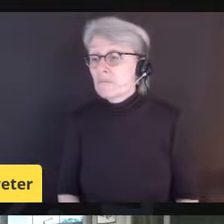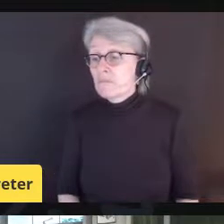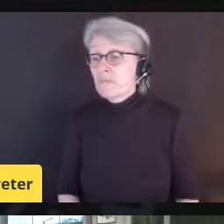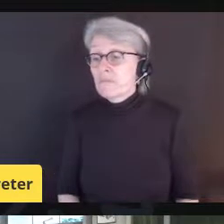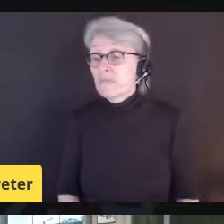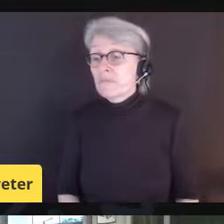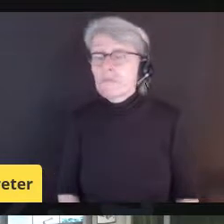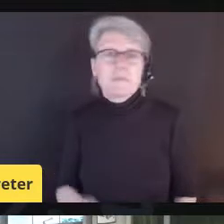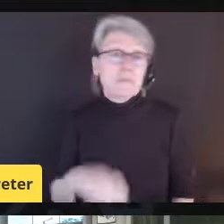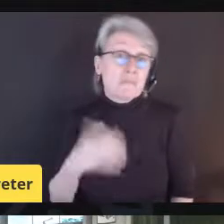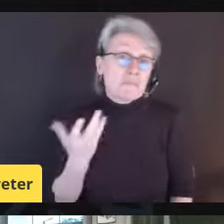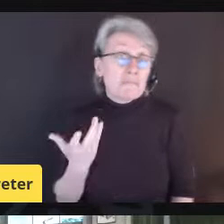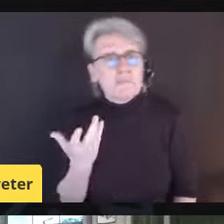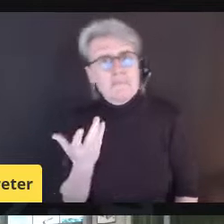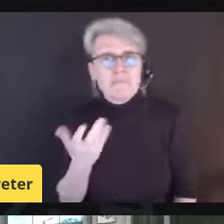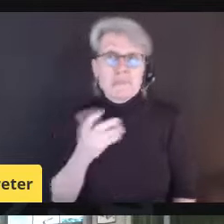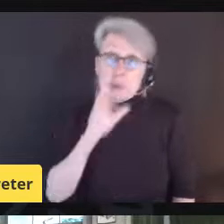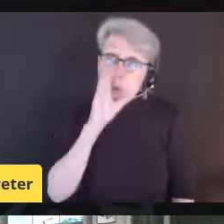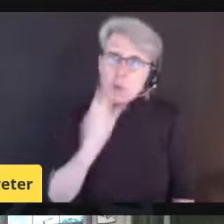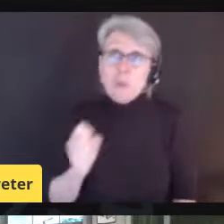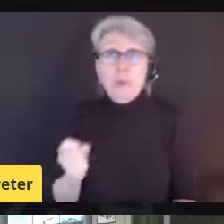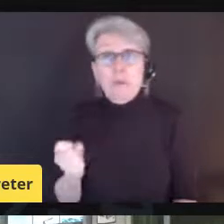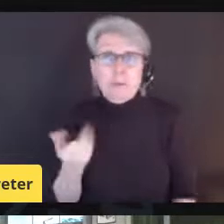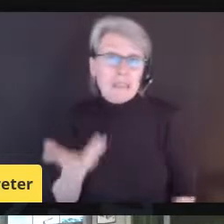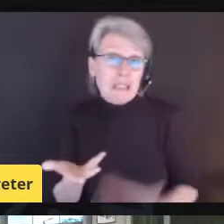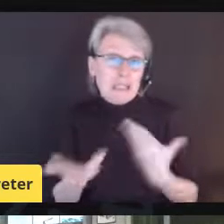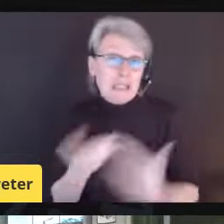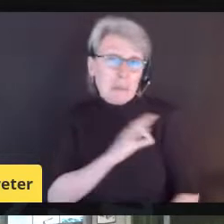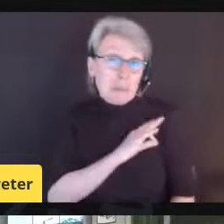it was cool and gross at the same time.